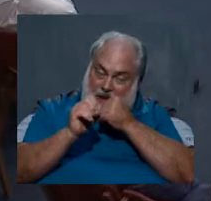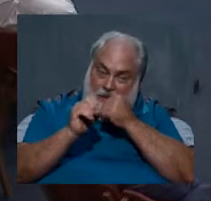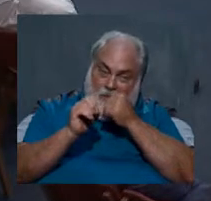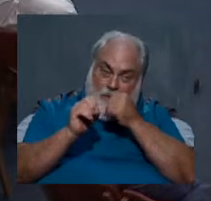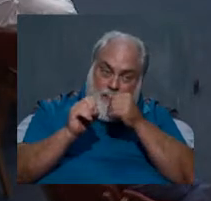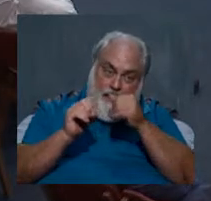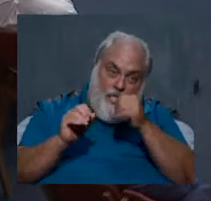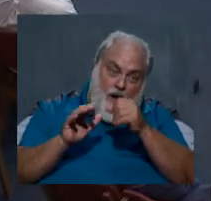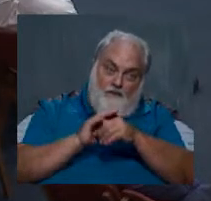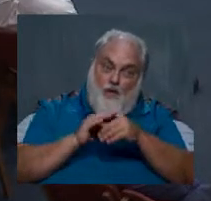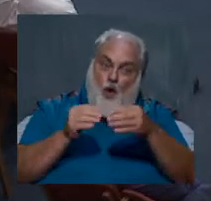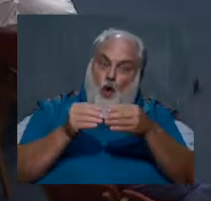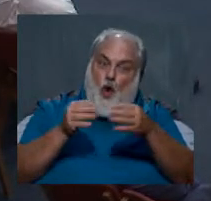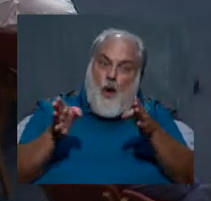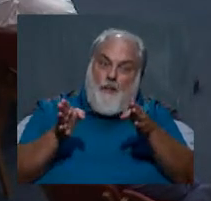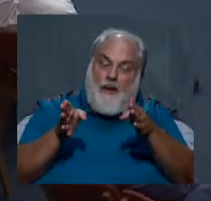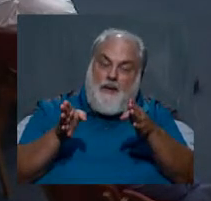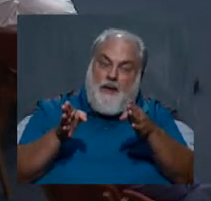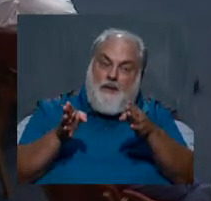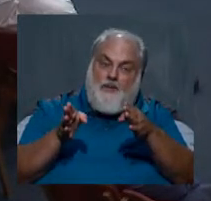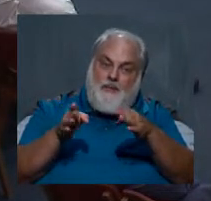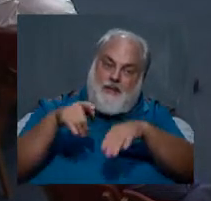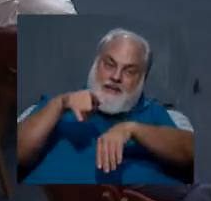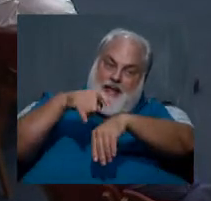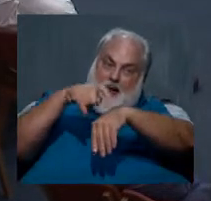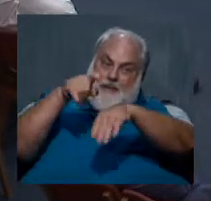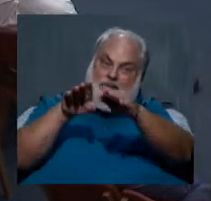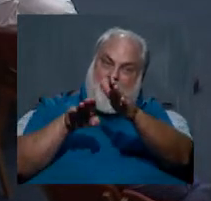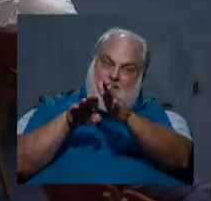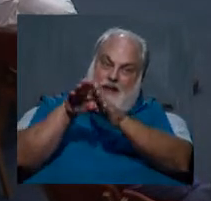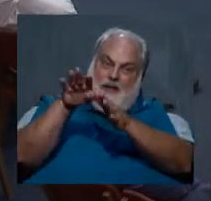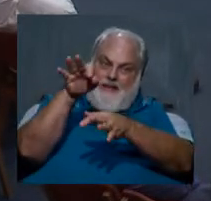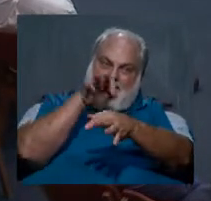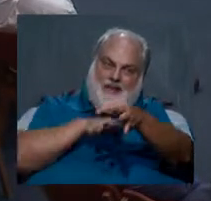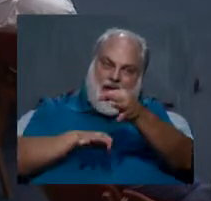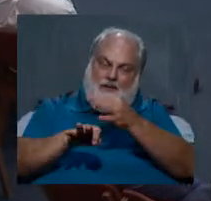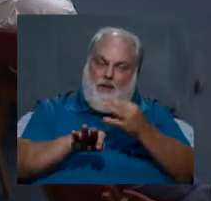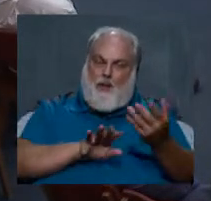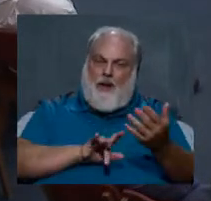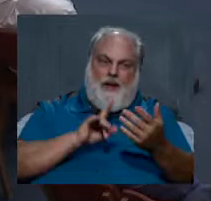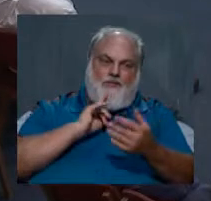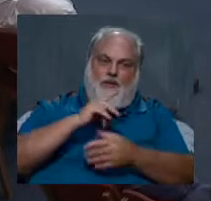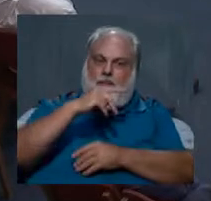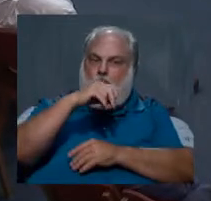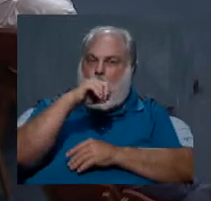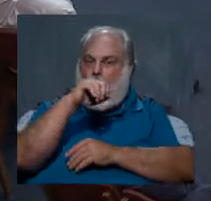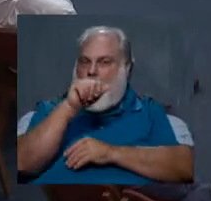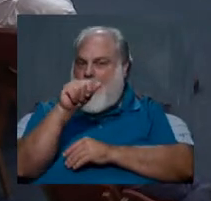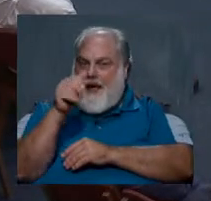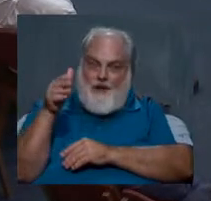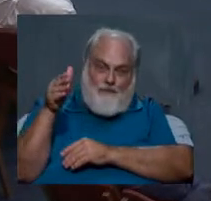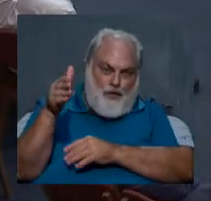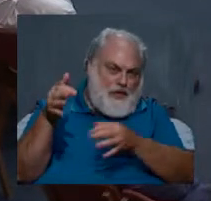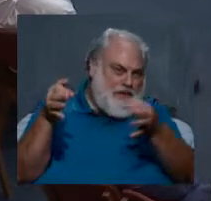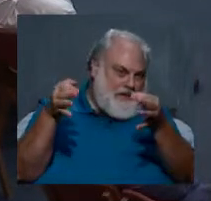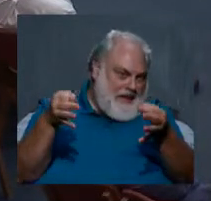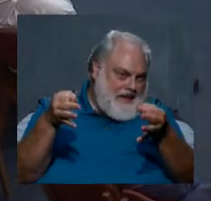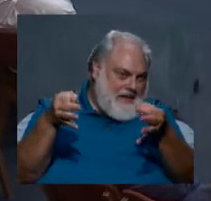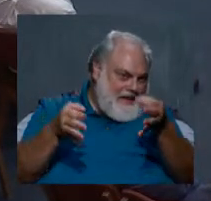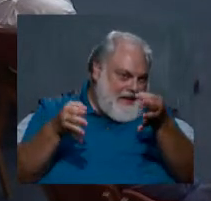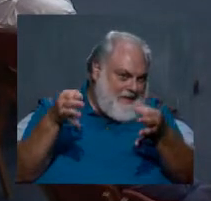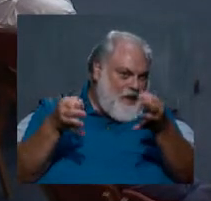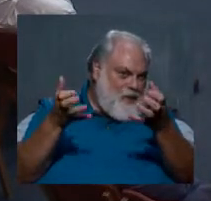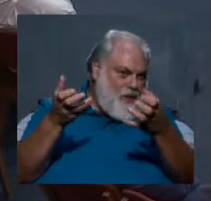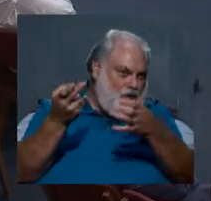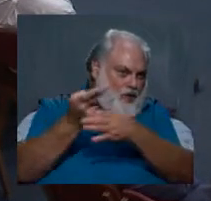open from the moment the subdivision is developed, rather than wait until the POA at some future time decides whether